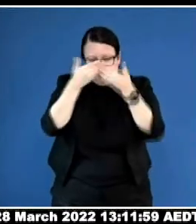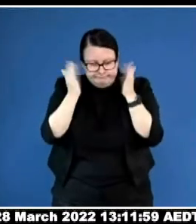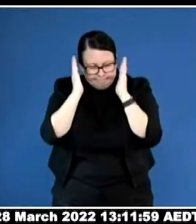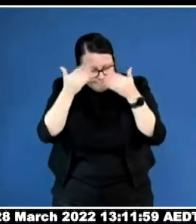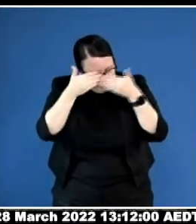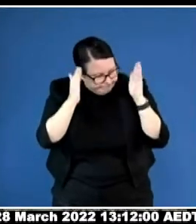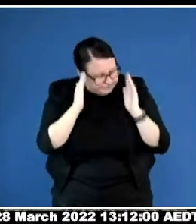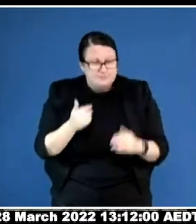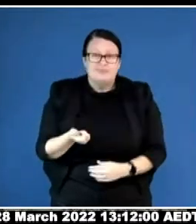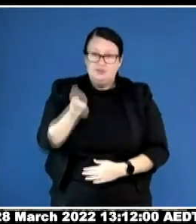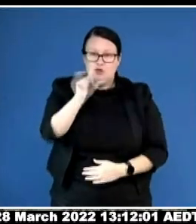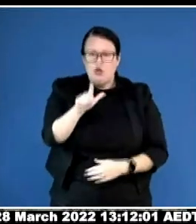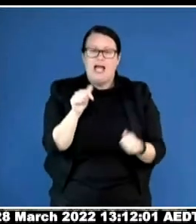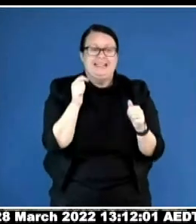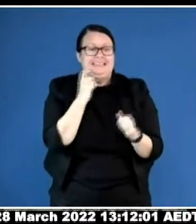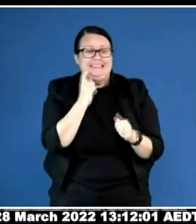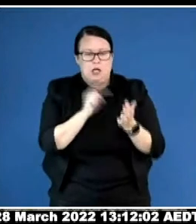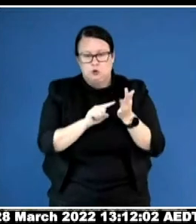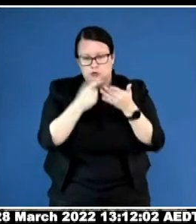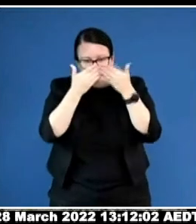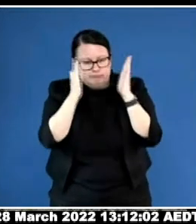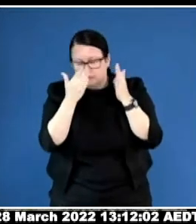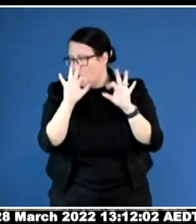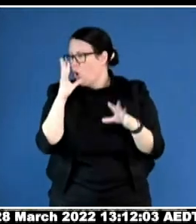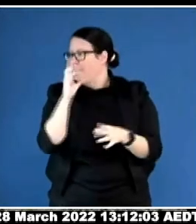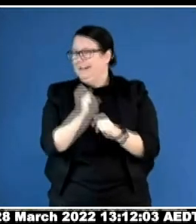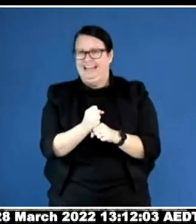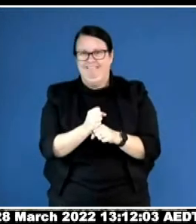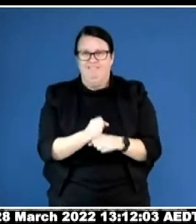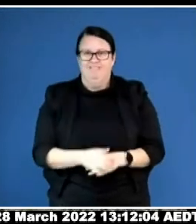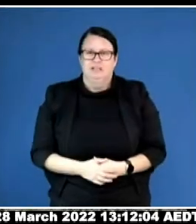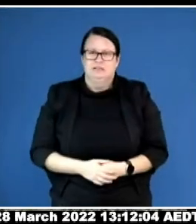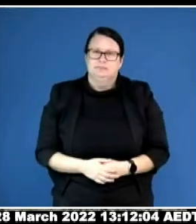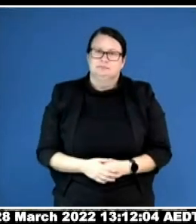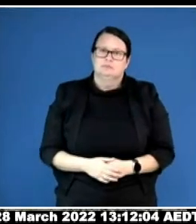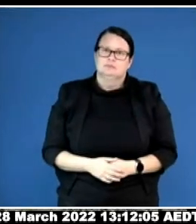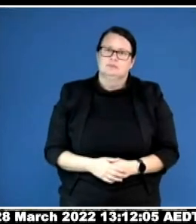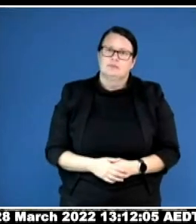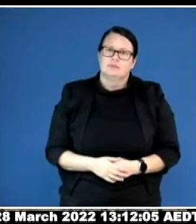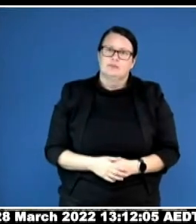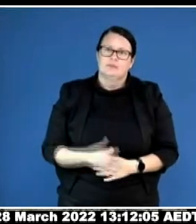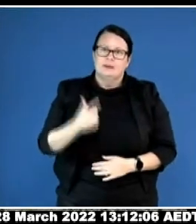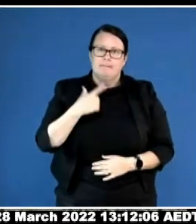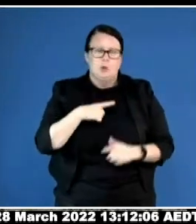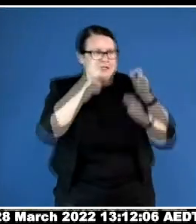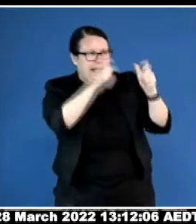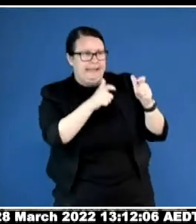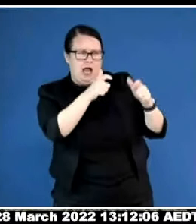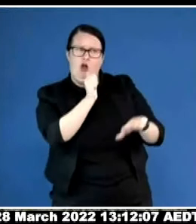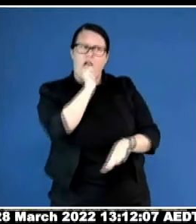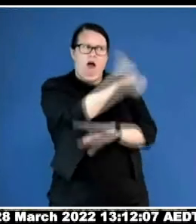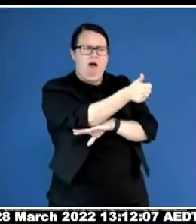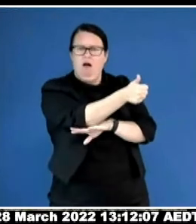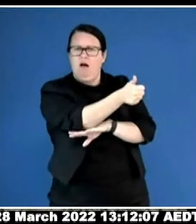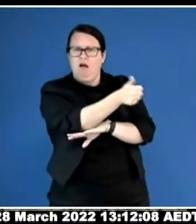and disbelieve that the, you know, we have this issue of carer pedestal. You know, carers are placed on